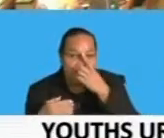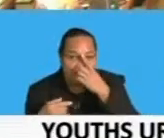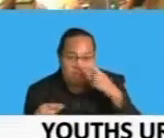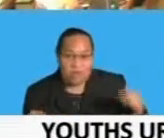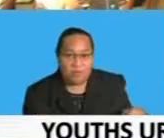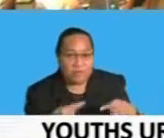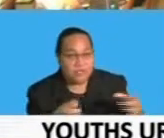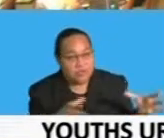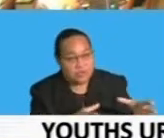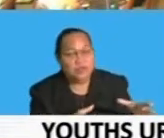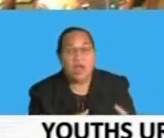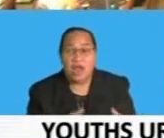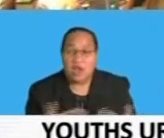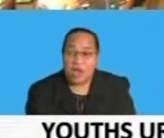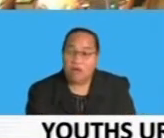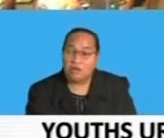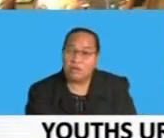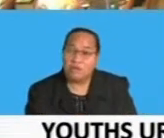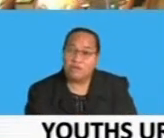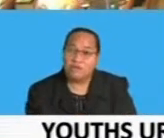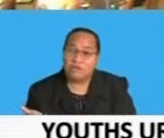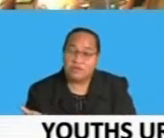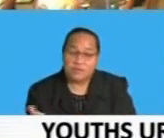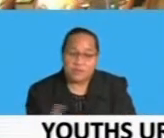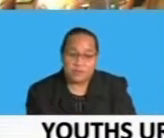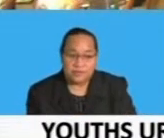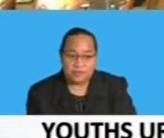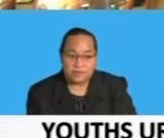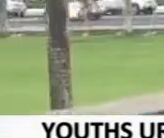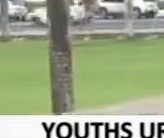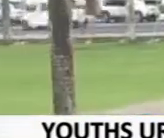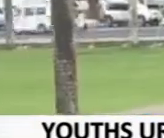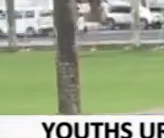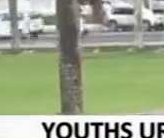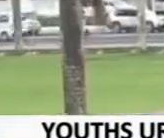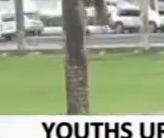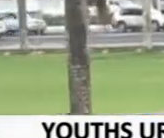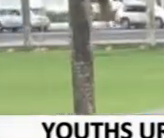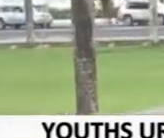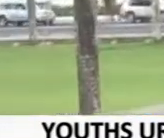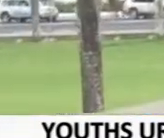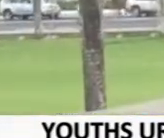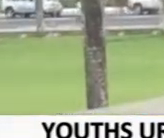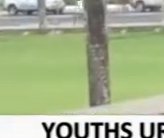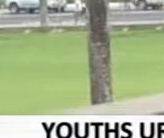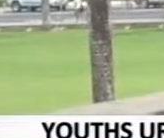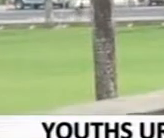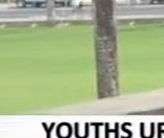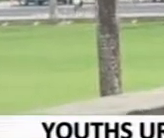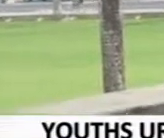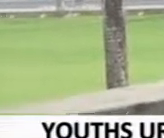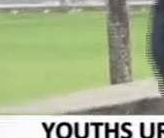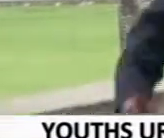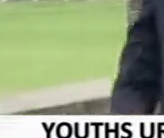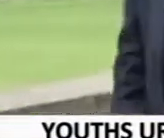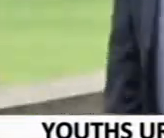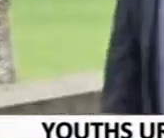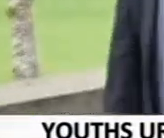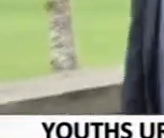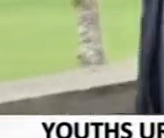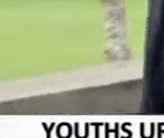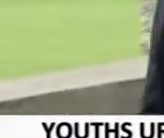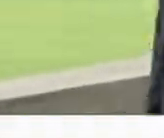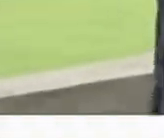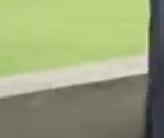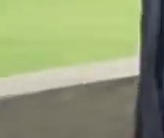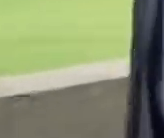by Employment Minister Parveen Kumar while supporting the motion to condemn opposition MP Mosese Bulitavu. Kumar says